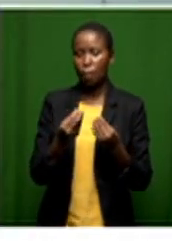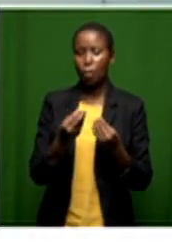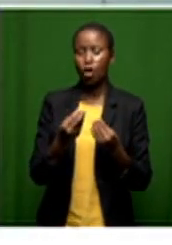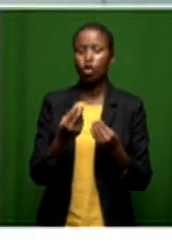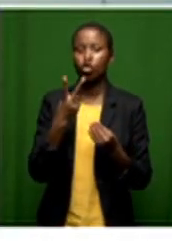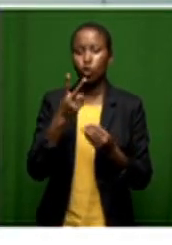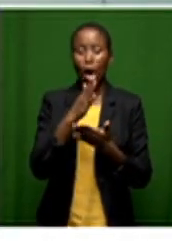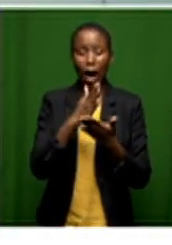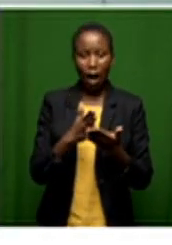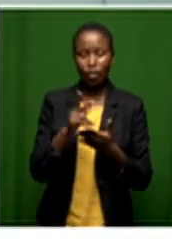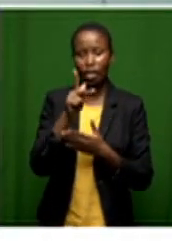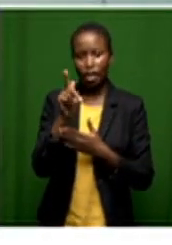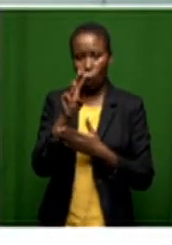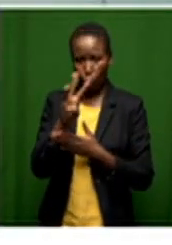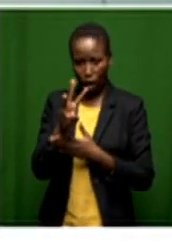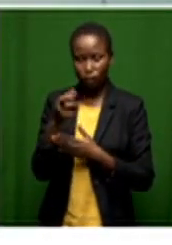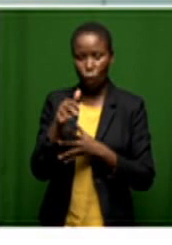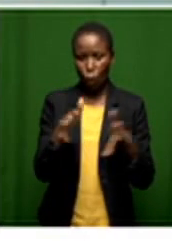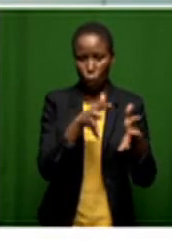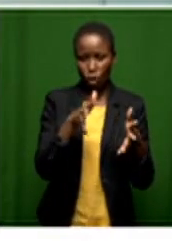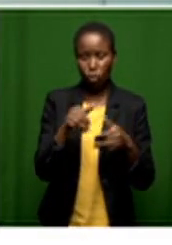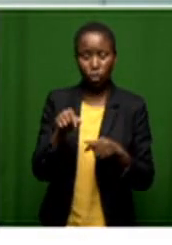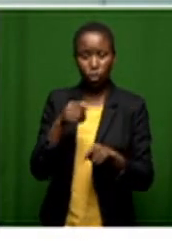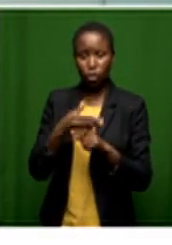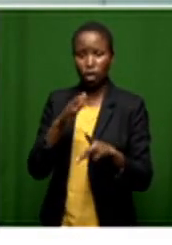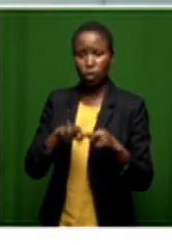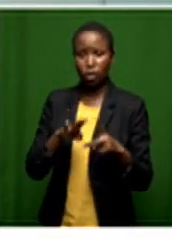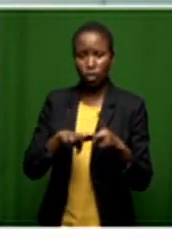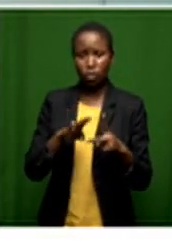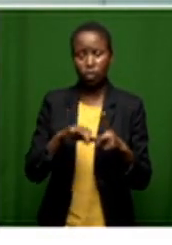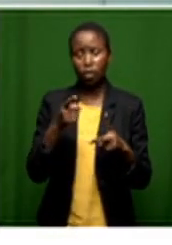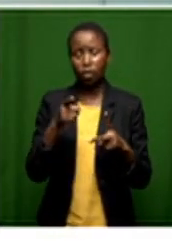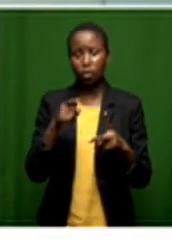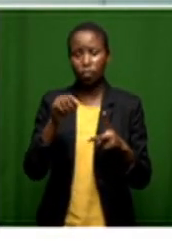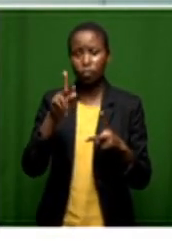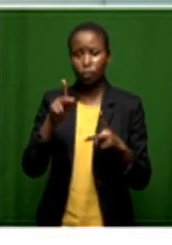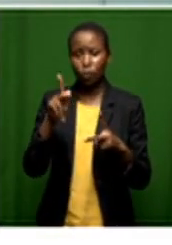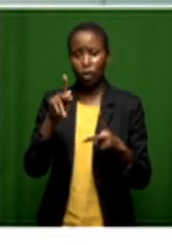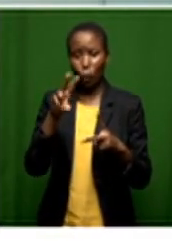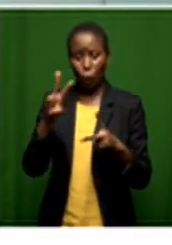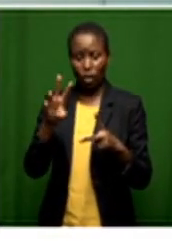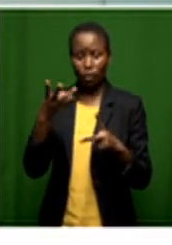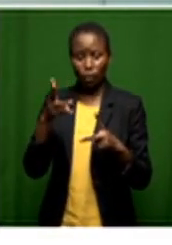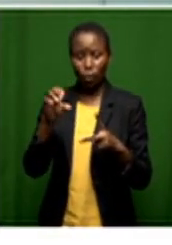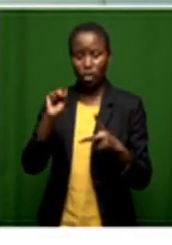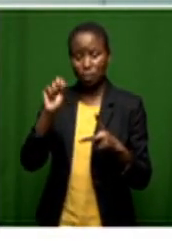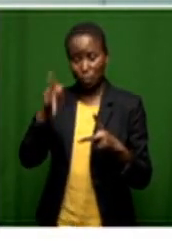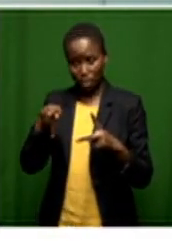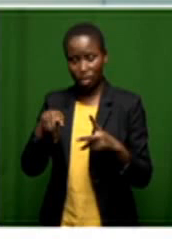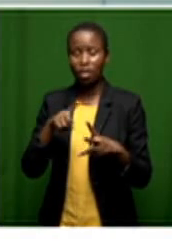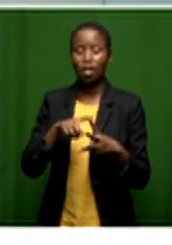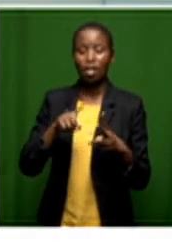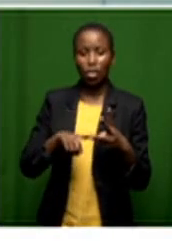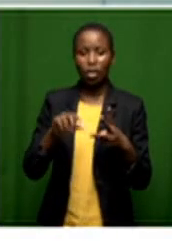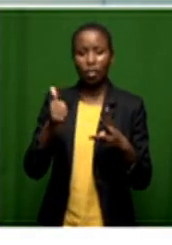2.5 gigawatts of wind, 2 gigawatts of solar PV, and 0.5 gigawatt of concentrated solar power, or CSP. And altogether, they